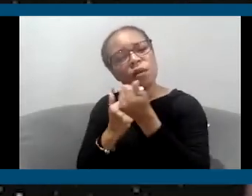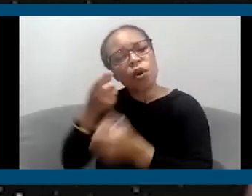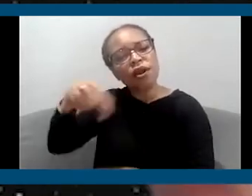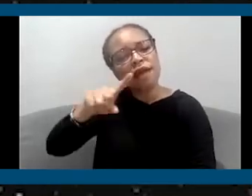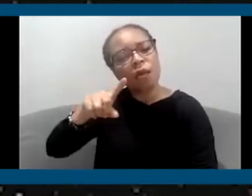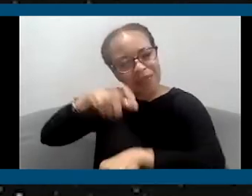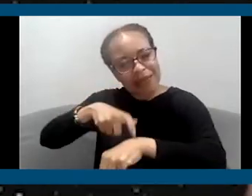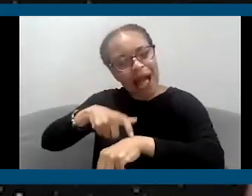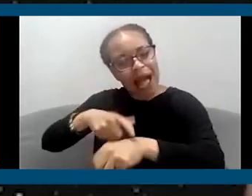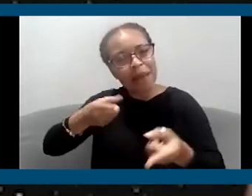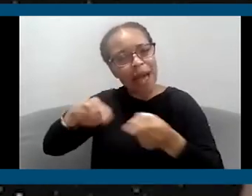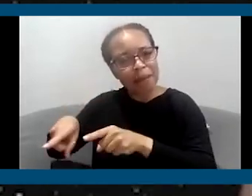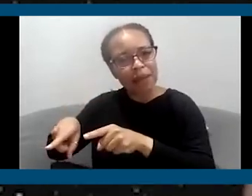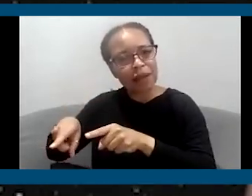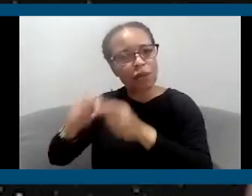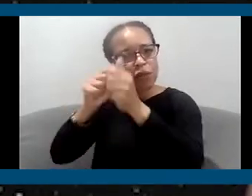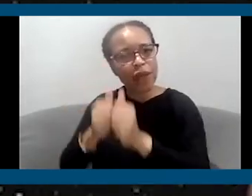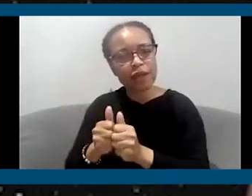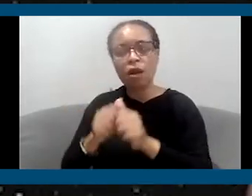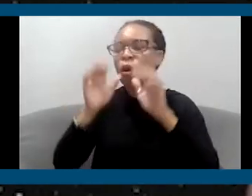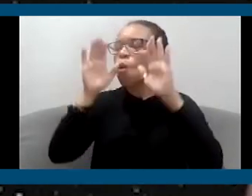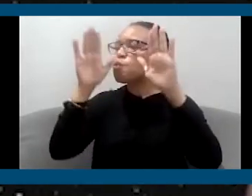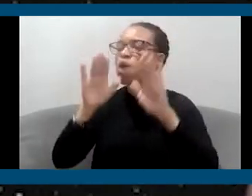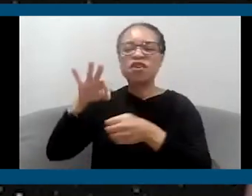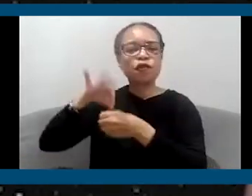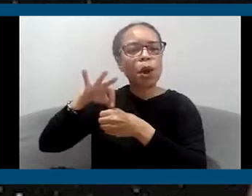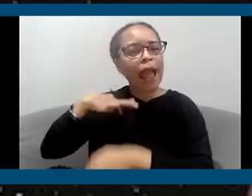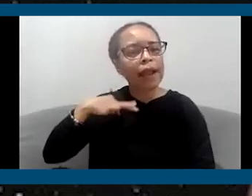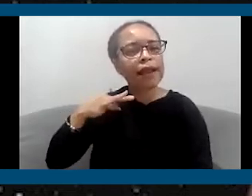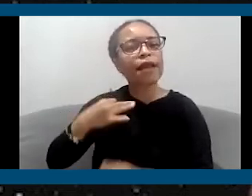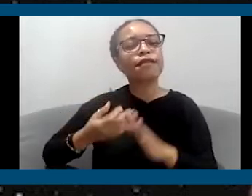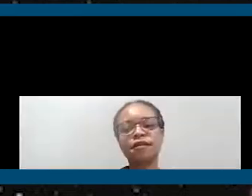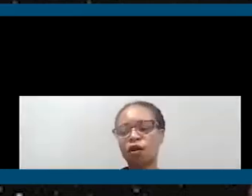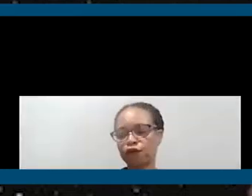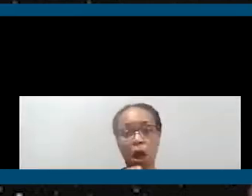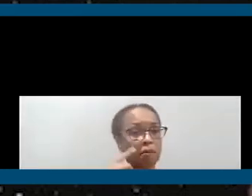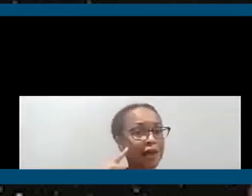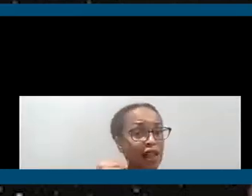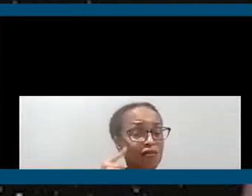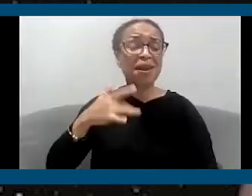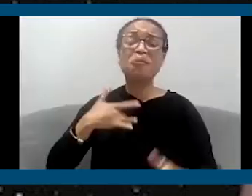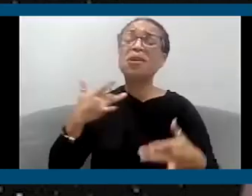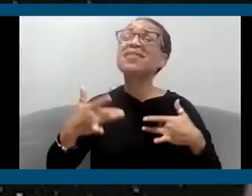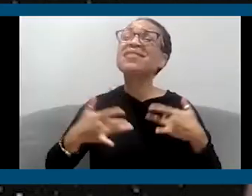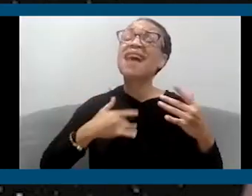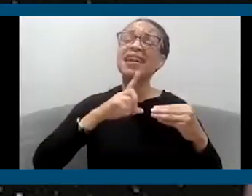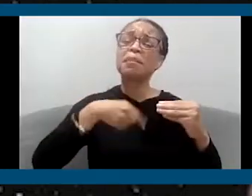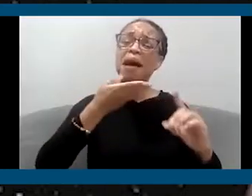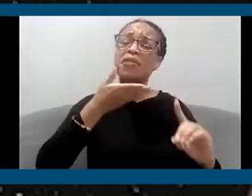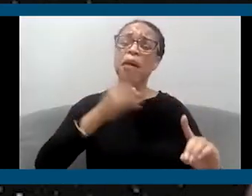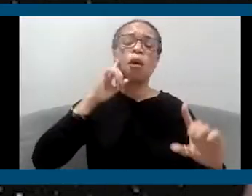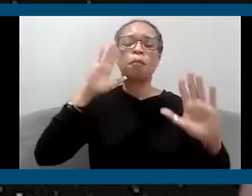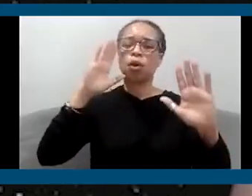them in races. We have great candidates running this year from state of California that we're excited about, but hopefully we can get the